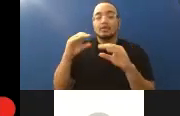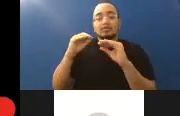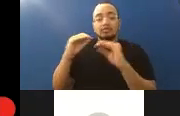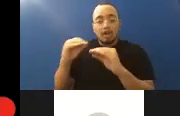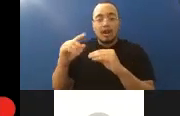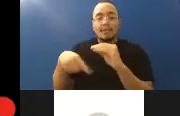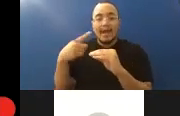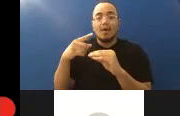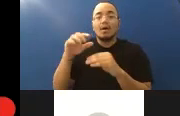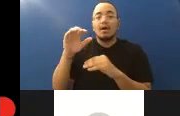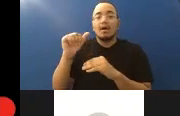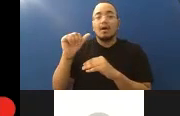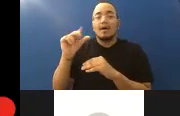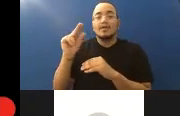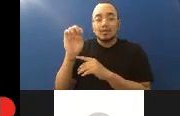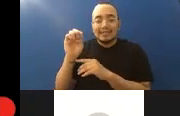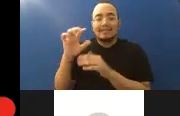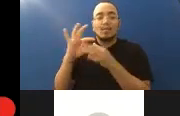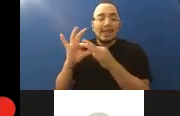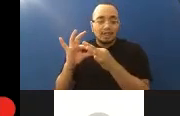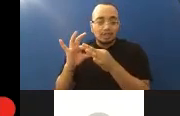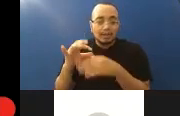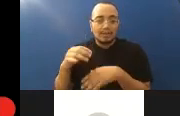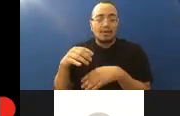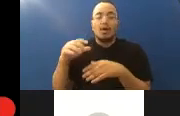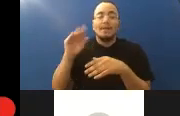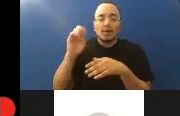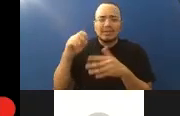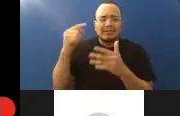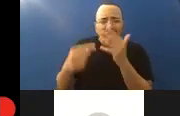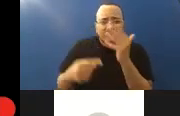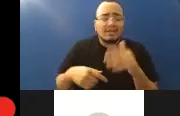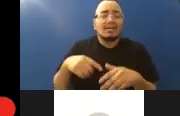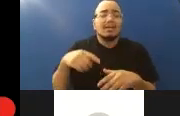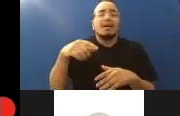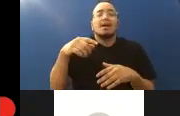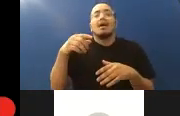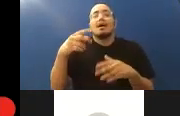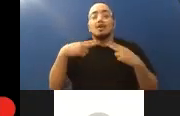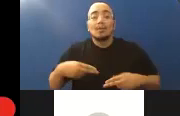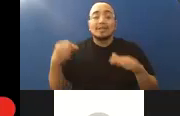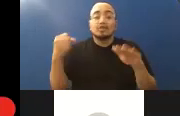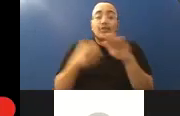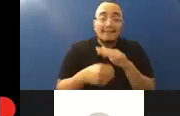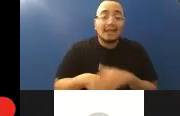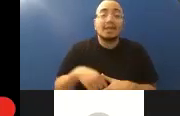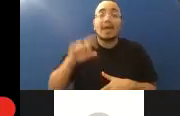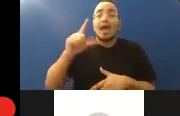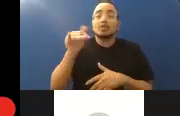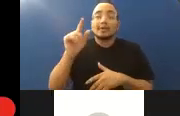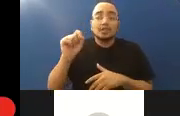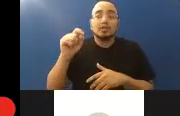abuse of a variety of kinds, human trafficking, normalizing and explaining LGBTQIA plus identities and